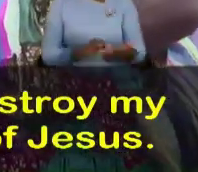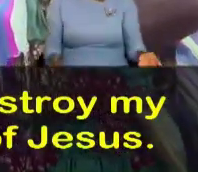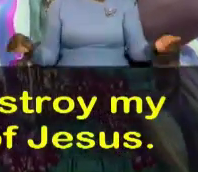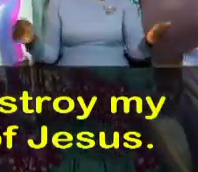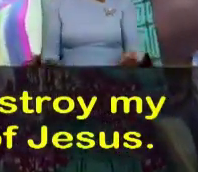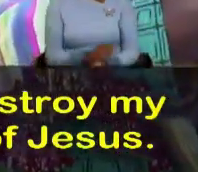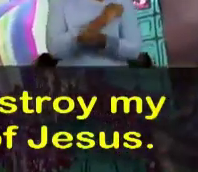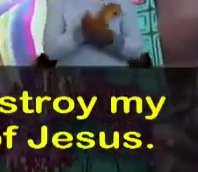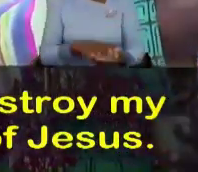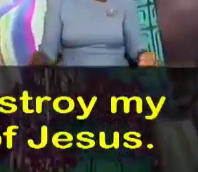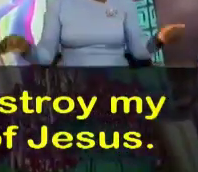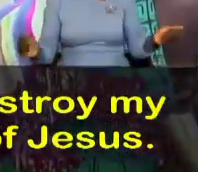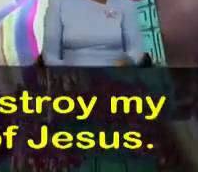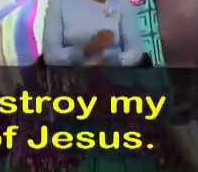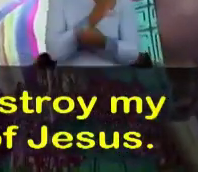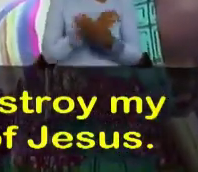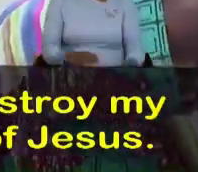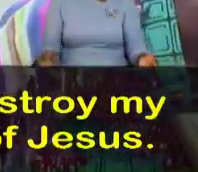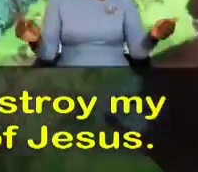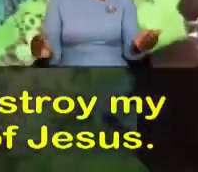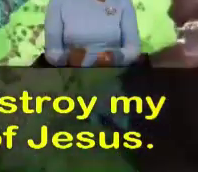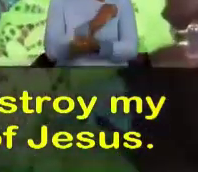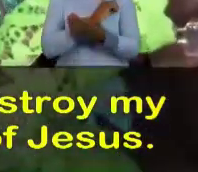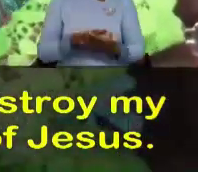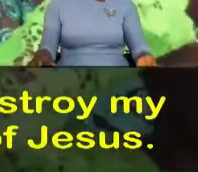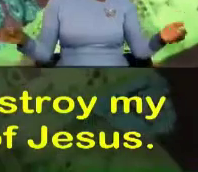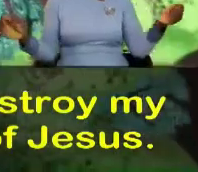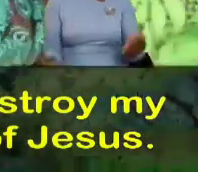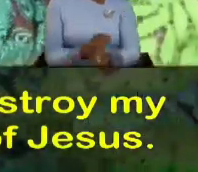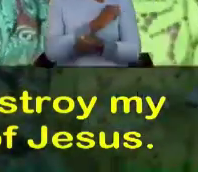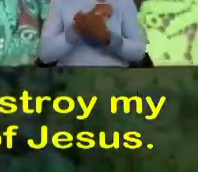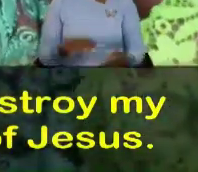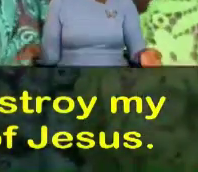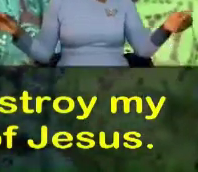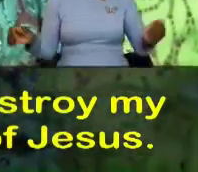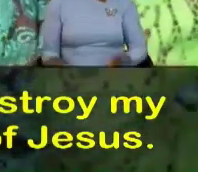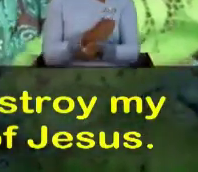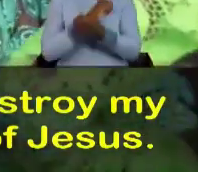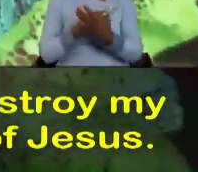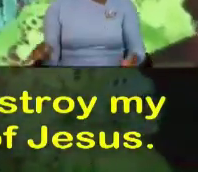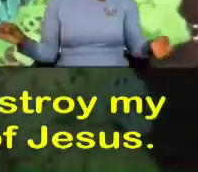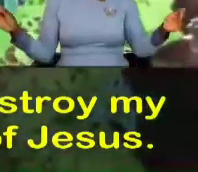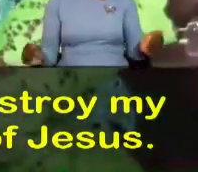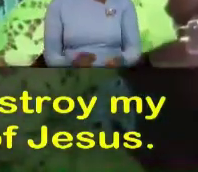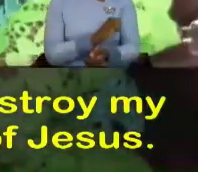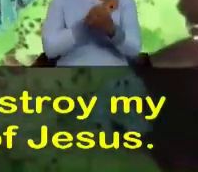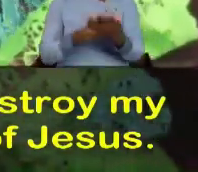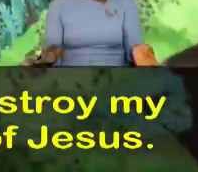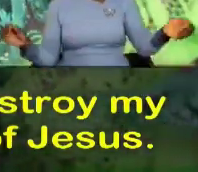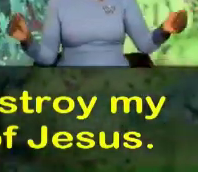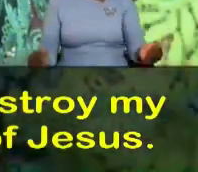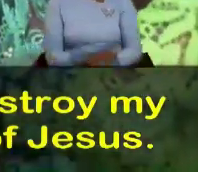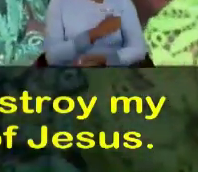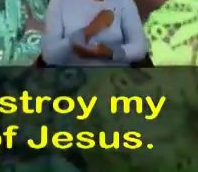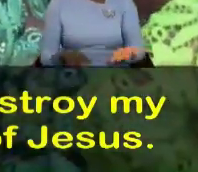Thank you, Jesus. Thank you, Jesus. Thank you, Jesus.